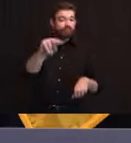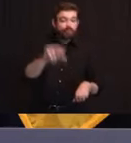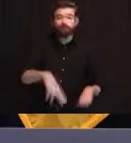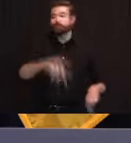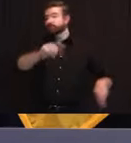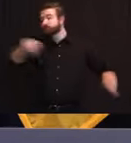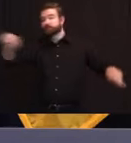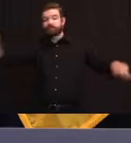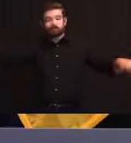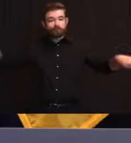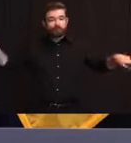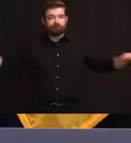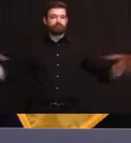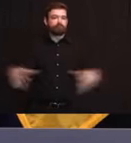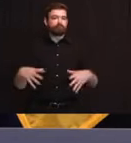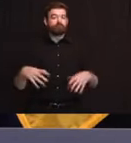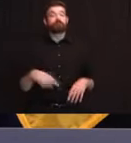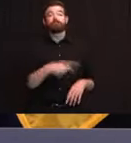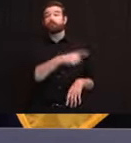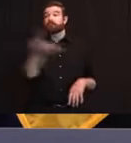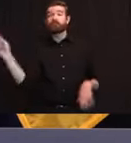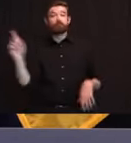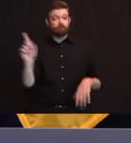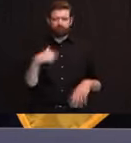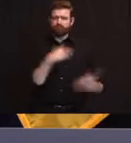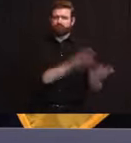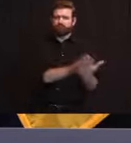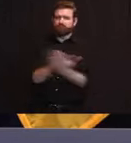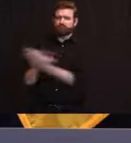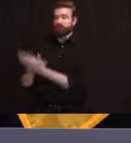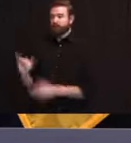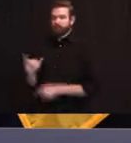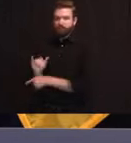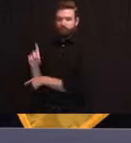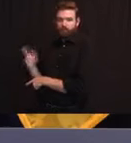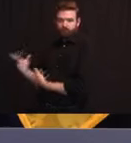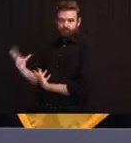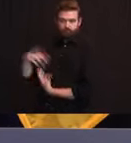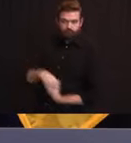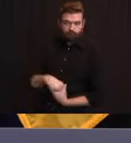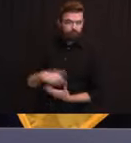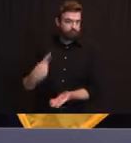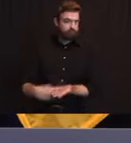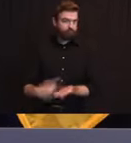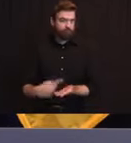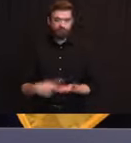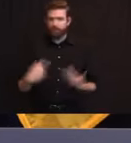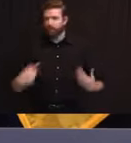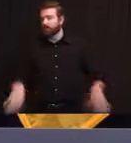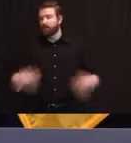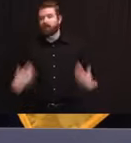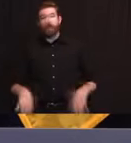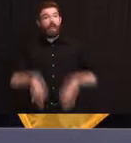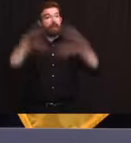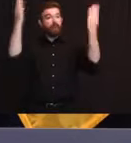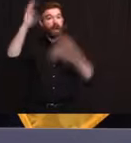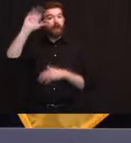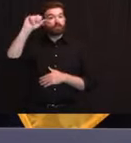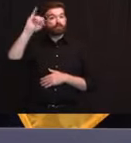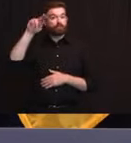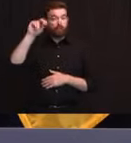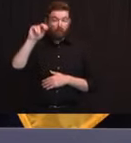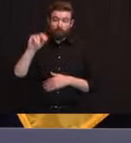addition, obviously, to Department of Health and other players in that. This is a huge element of our economy. It's a particularly huge element of